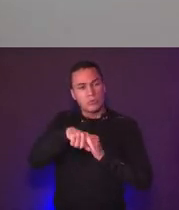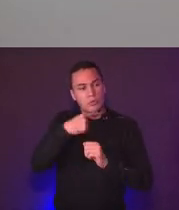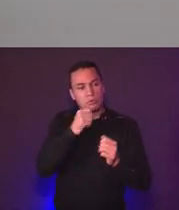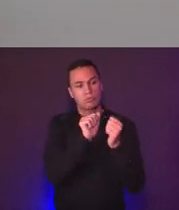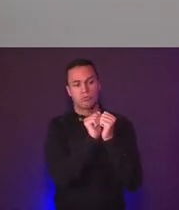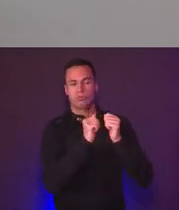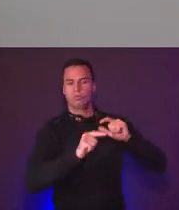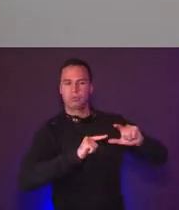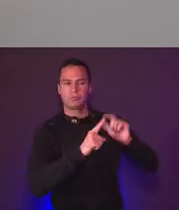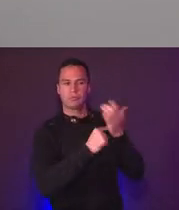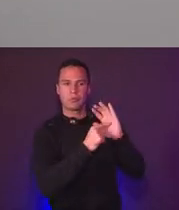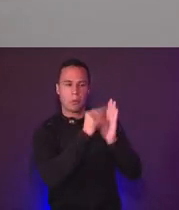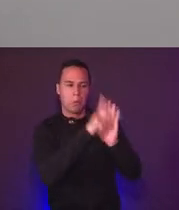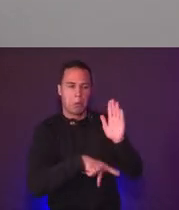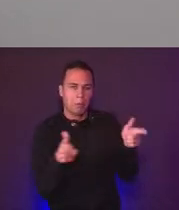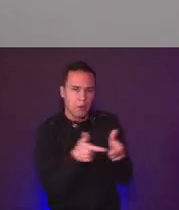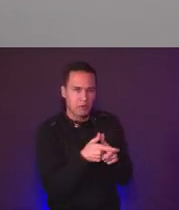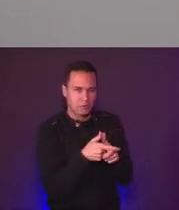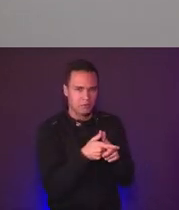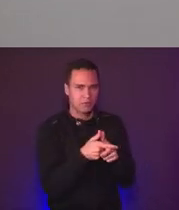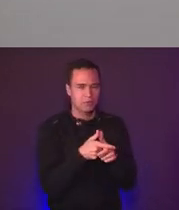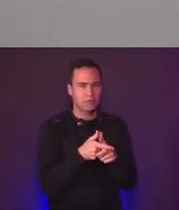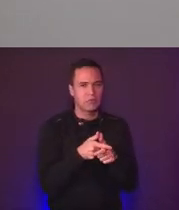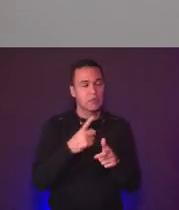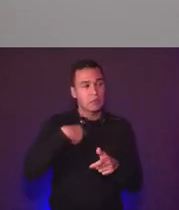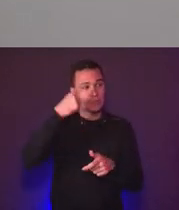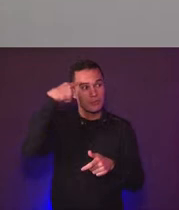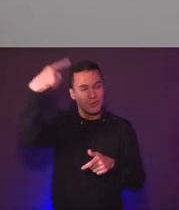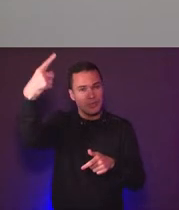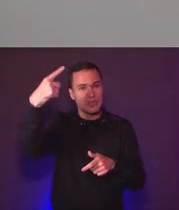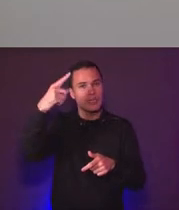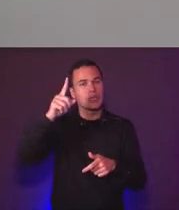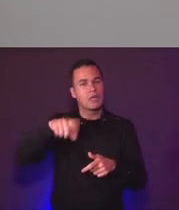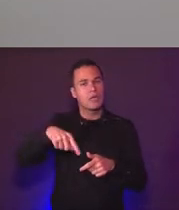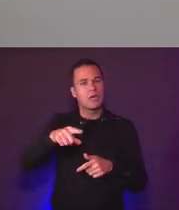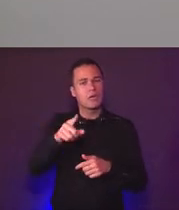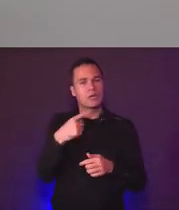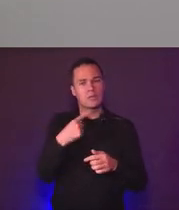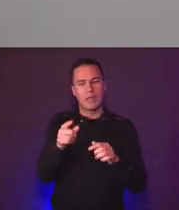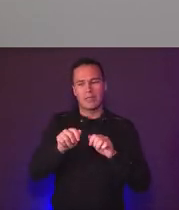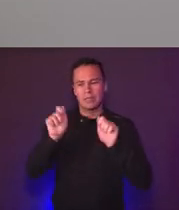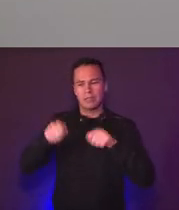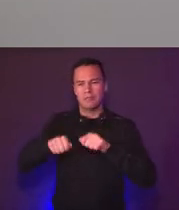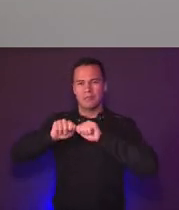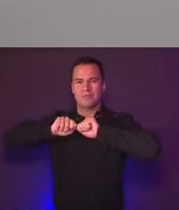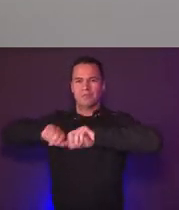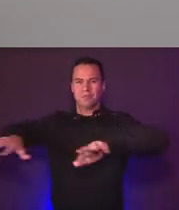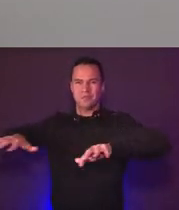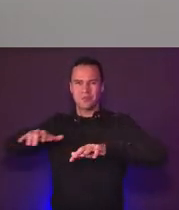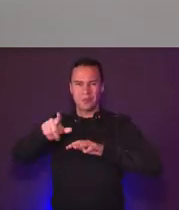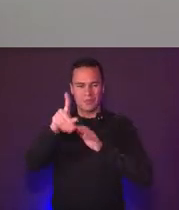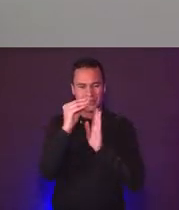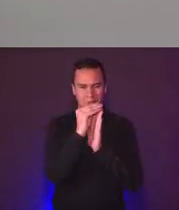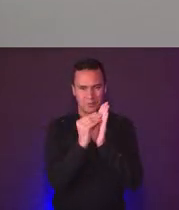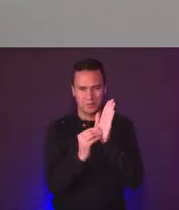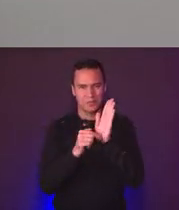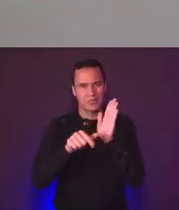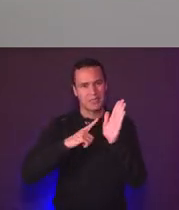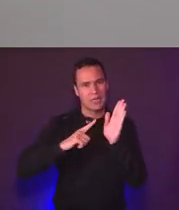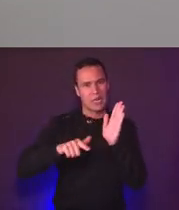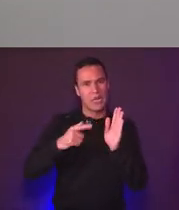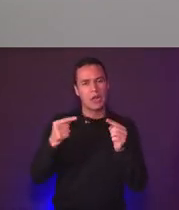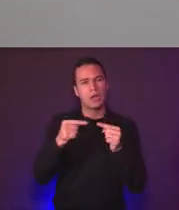on many projects with him. I remember being so proud when we published an index that helped measure the diversity